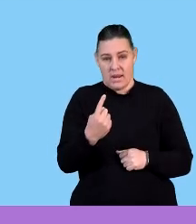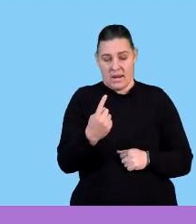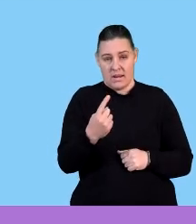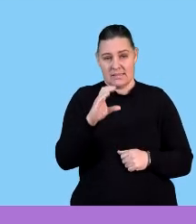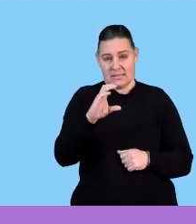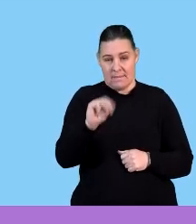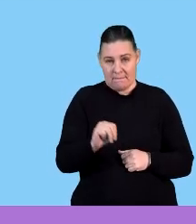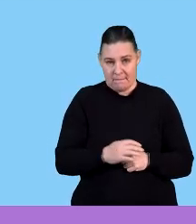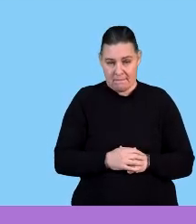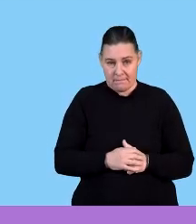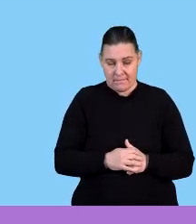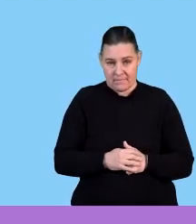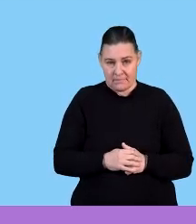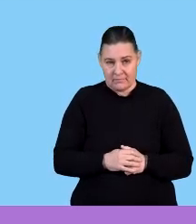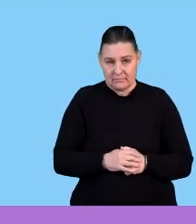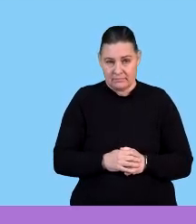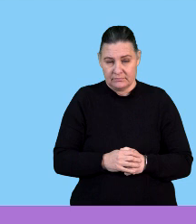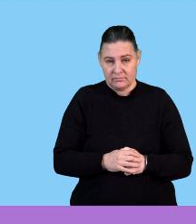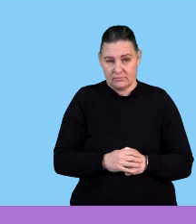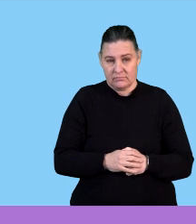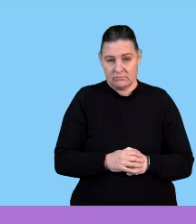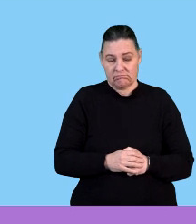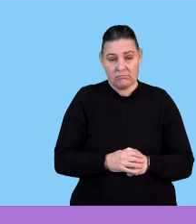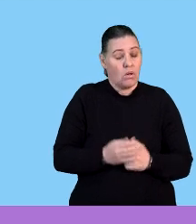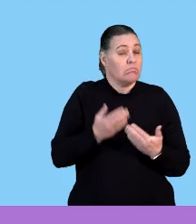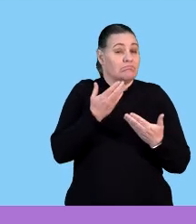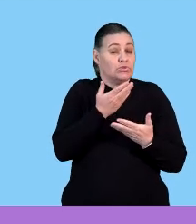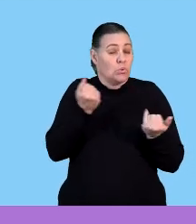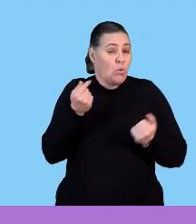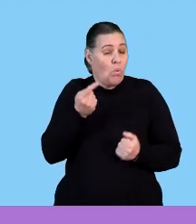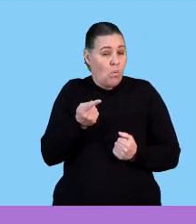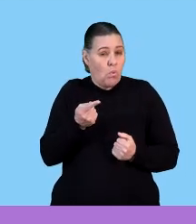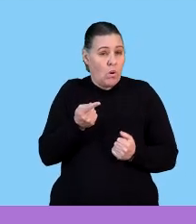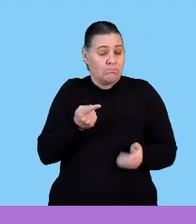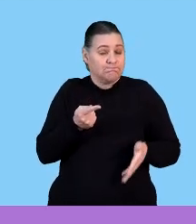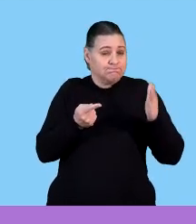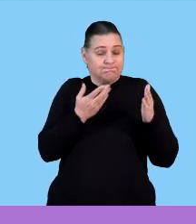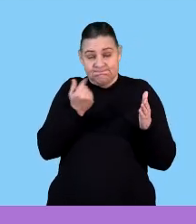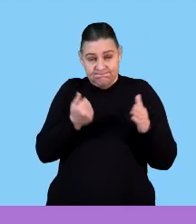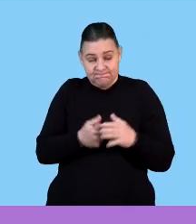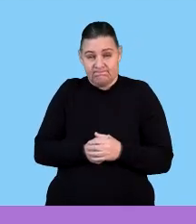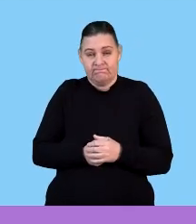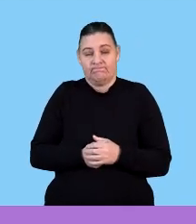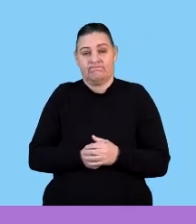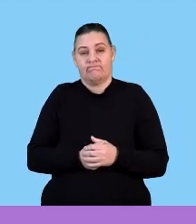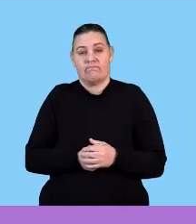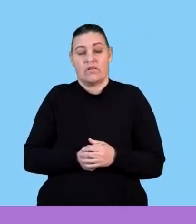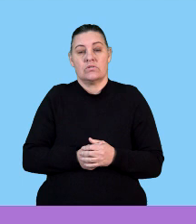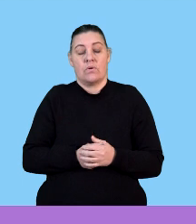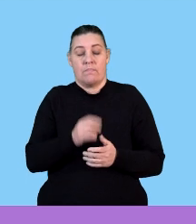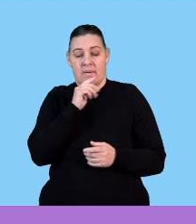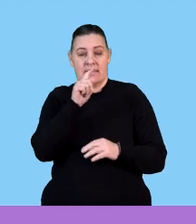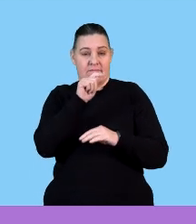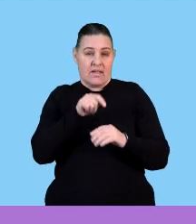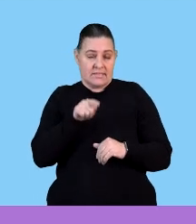6,1 centimeters. All right, and we don't know what that side is. So here we go.